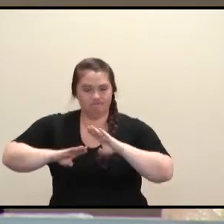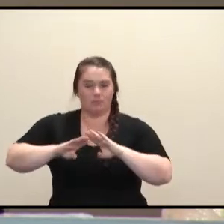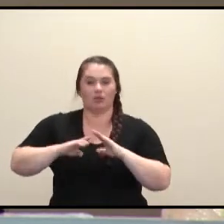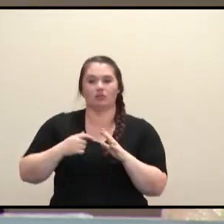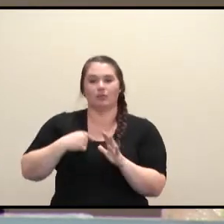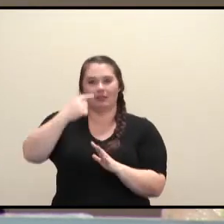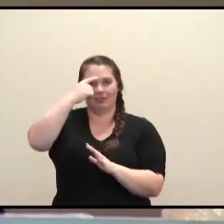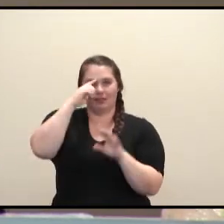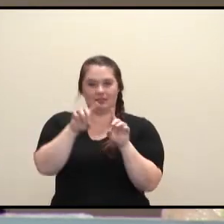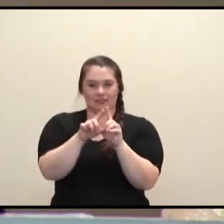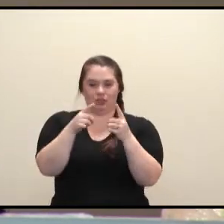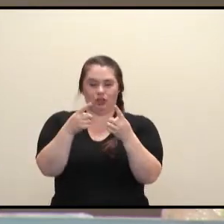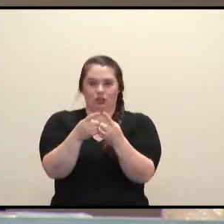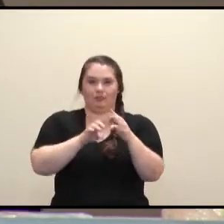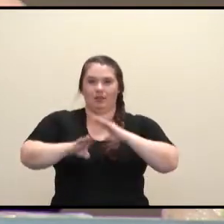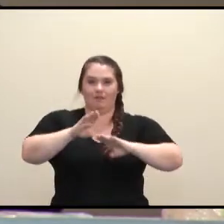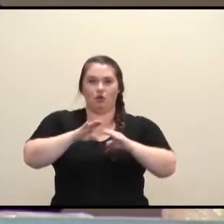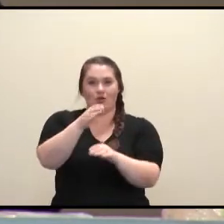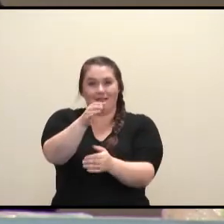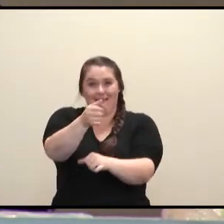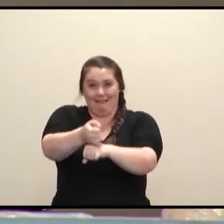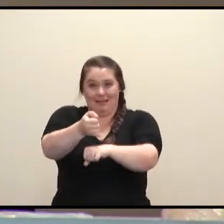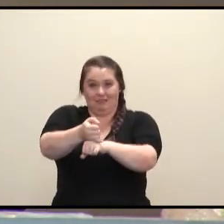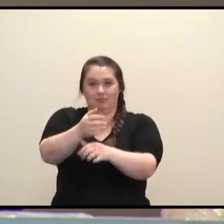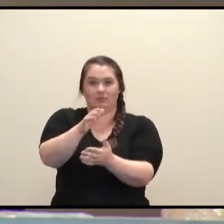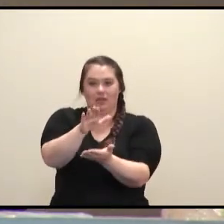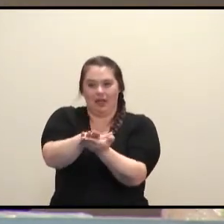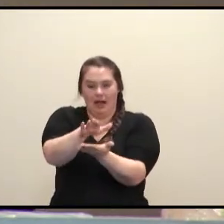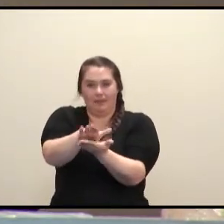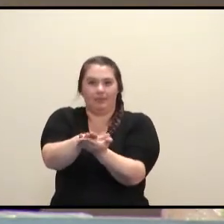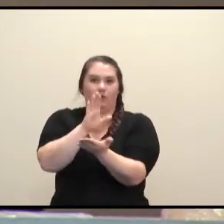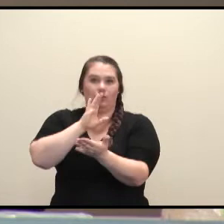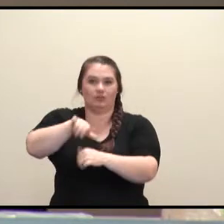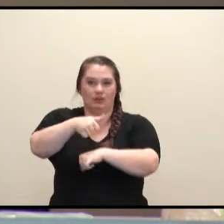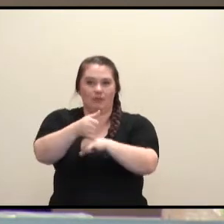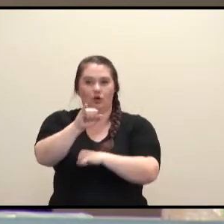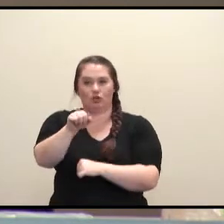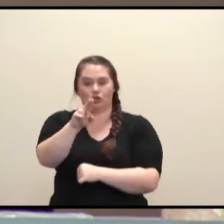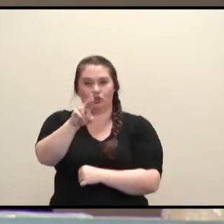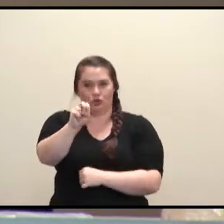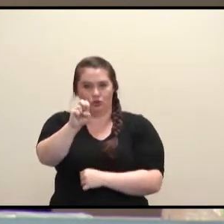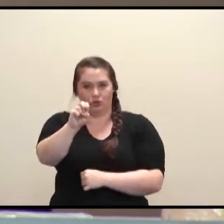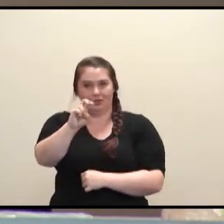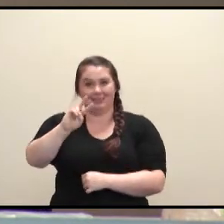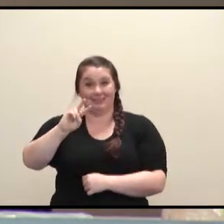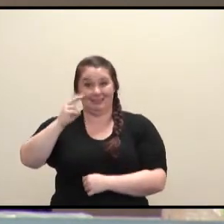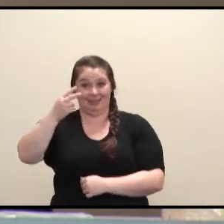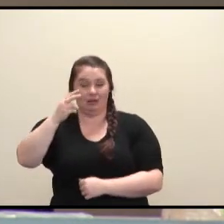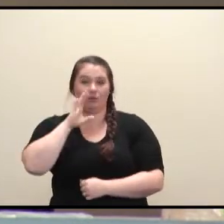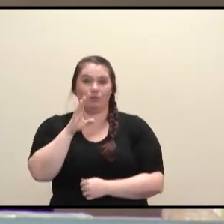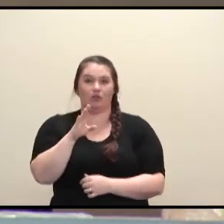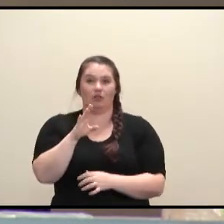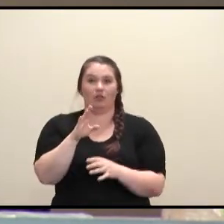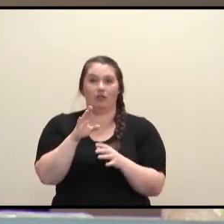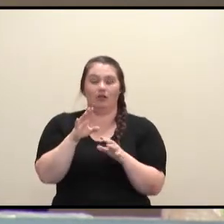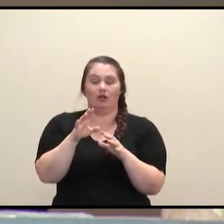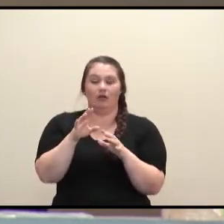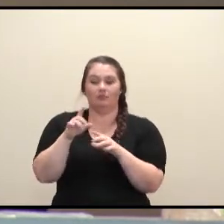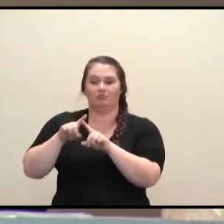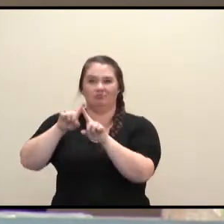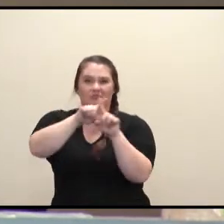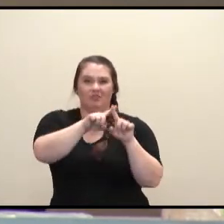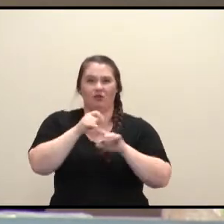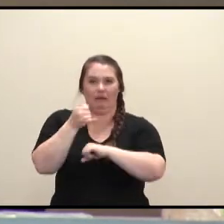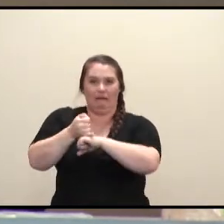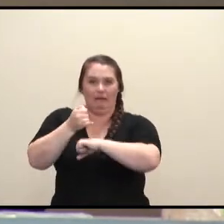a district behavior academy on June the 2nd, and that will be with campus teams from each